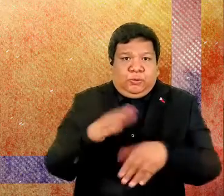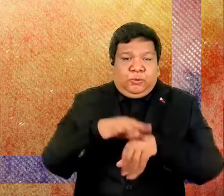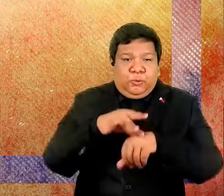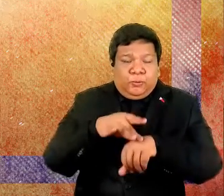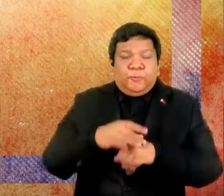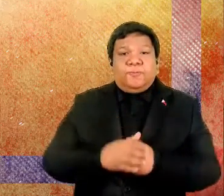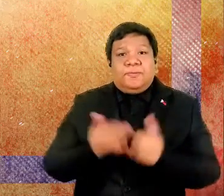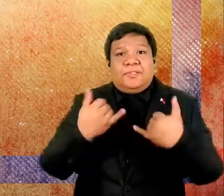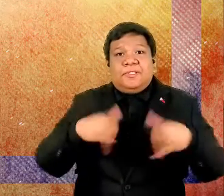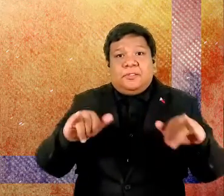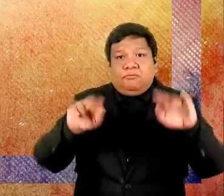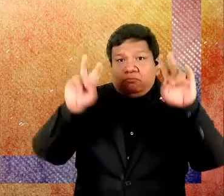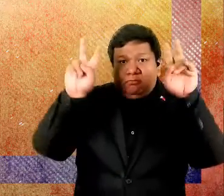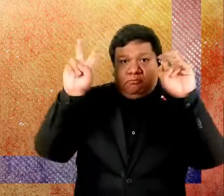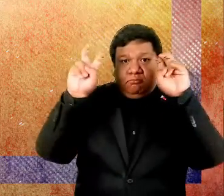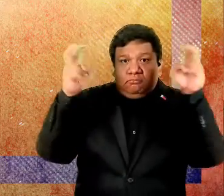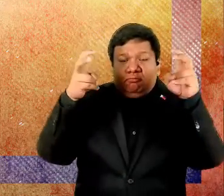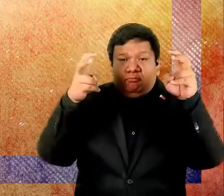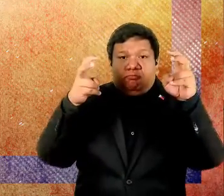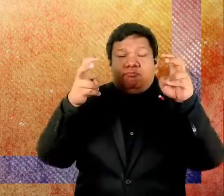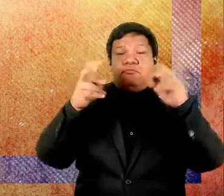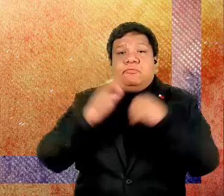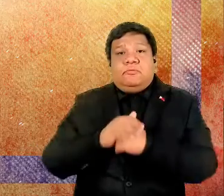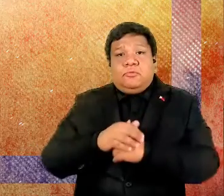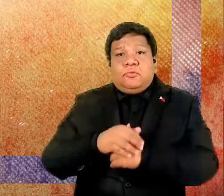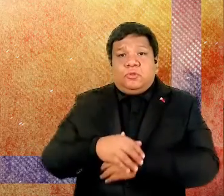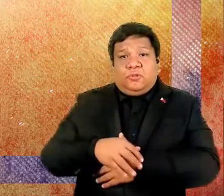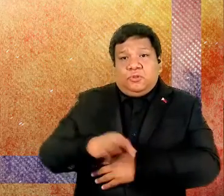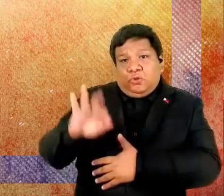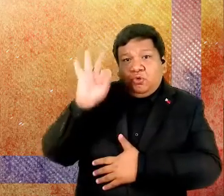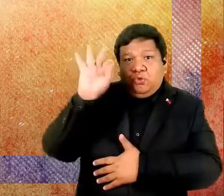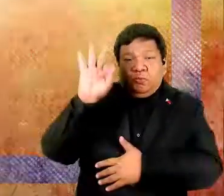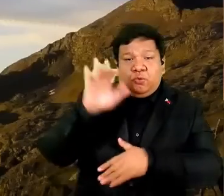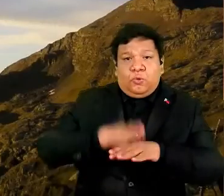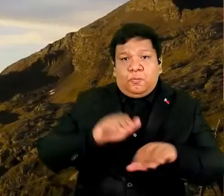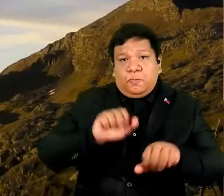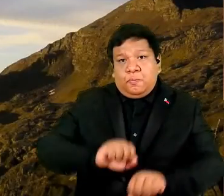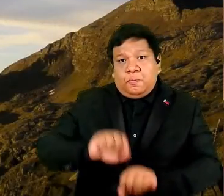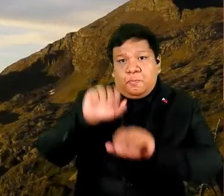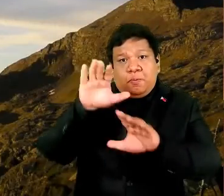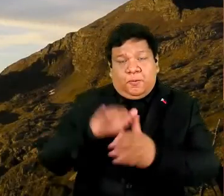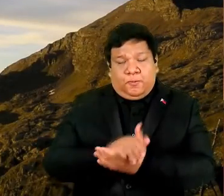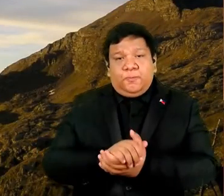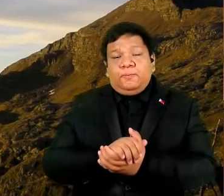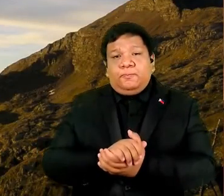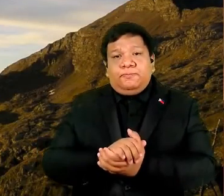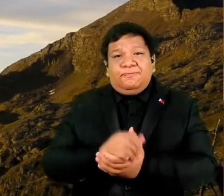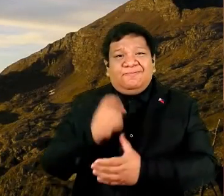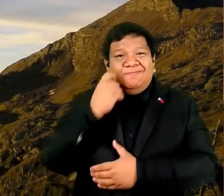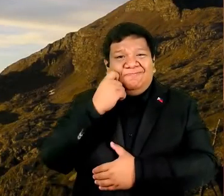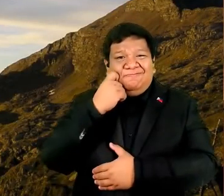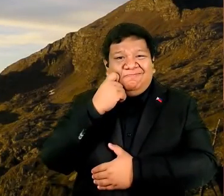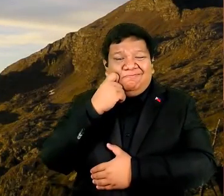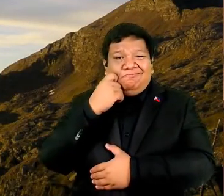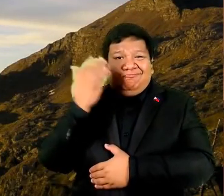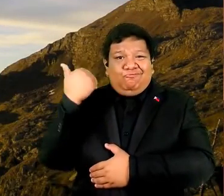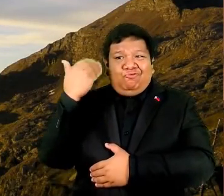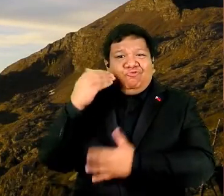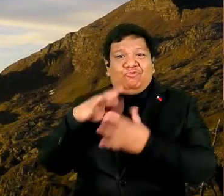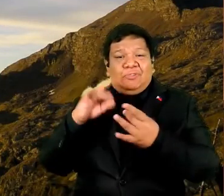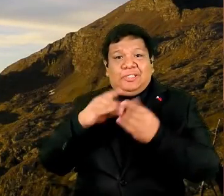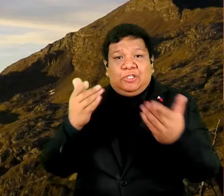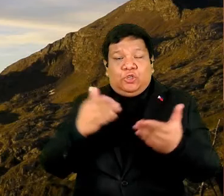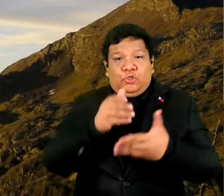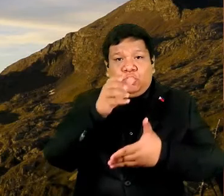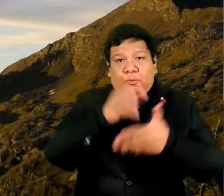lupa. Tayo pa rin ay sumusunod sa ating sermon series na ating pinamagatang Sermon on the Mount. We mentioned before that